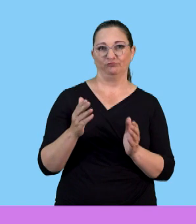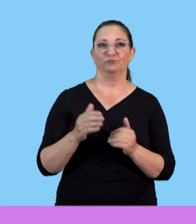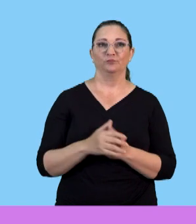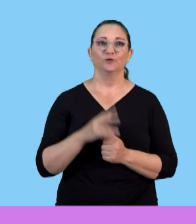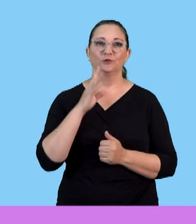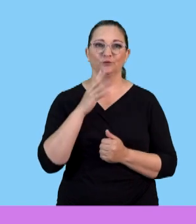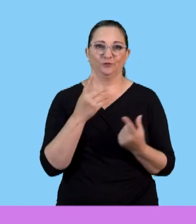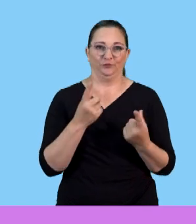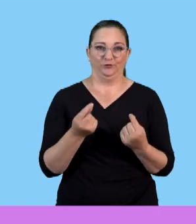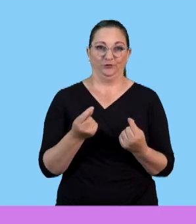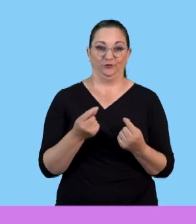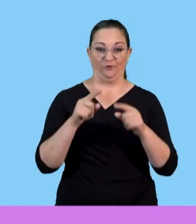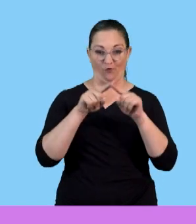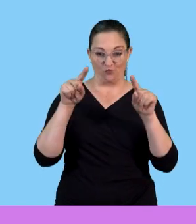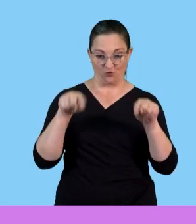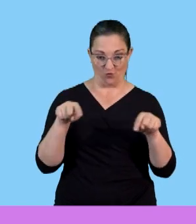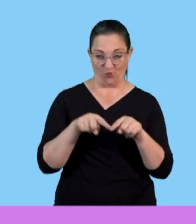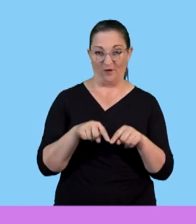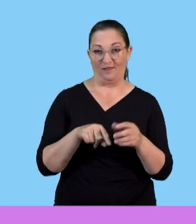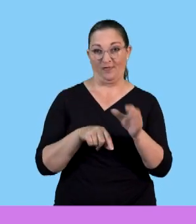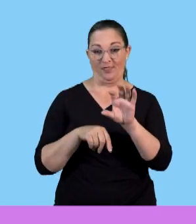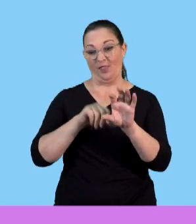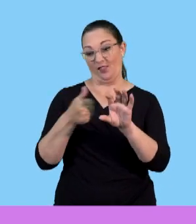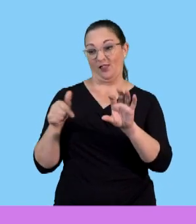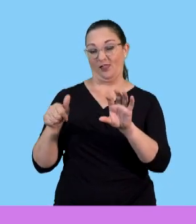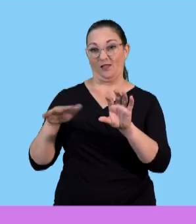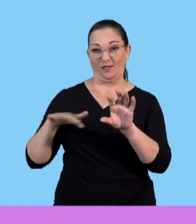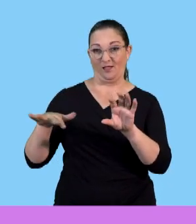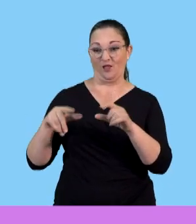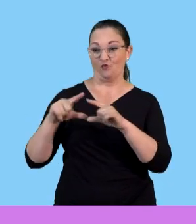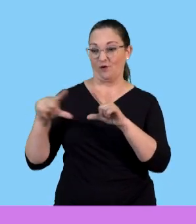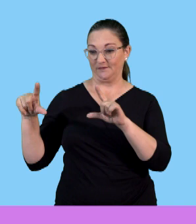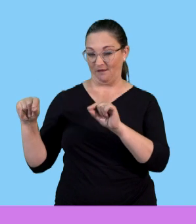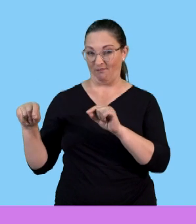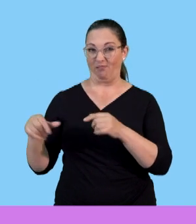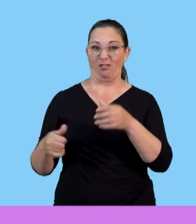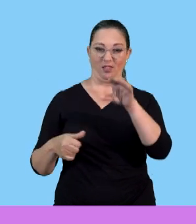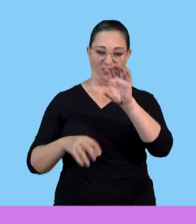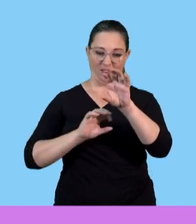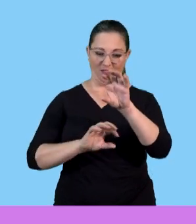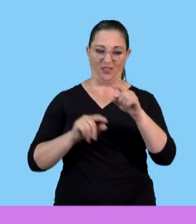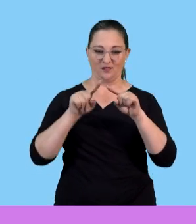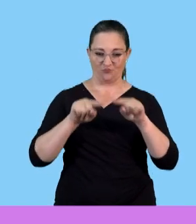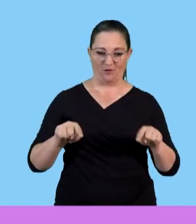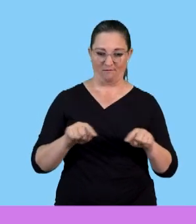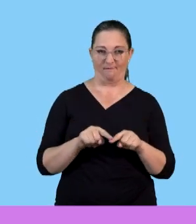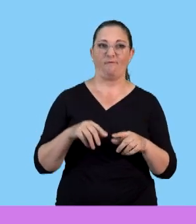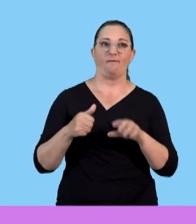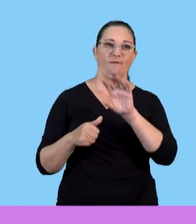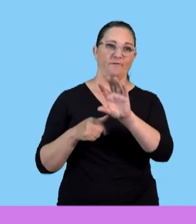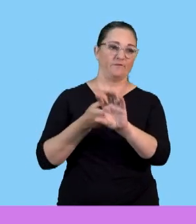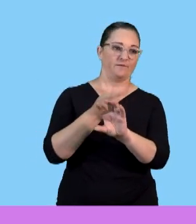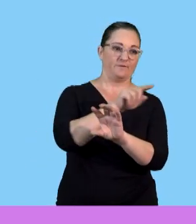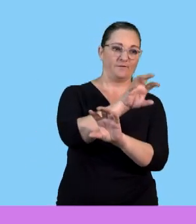we're going to do straight after this. Then we will move on to the rectangle, going on to the triangle, and